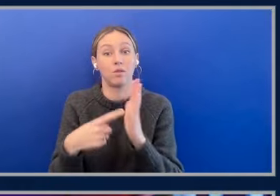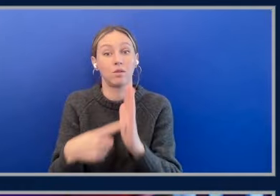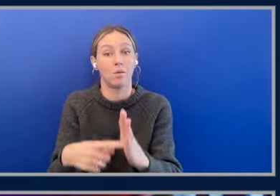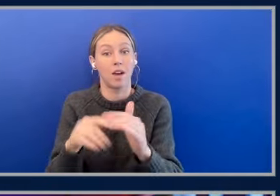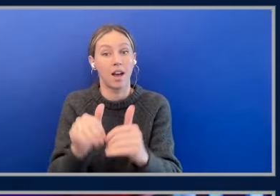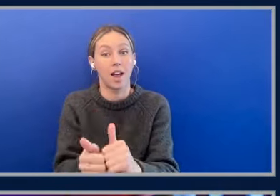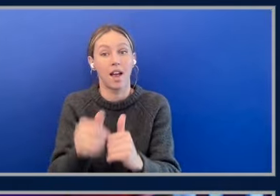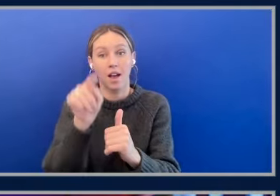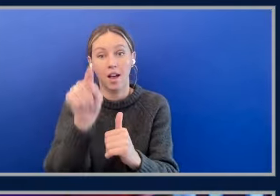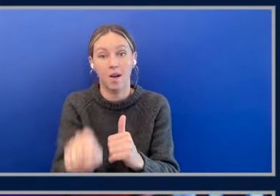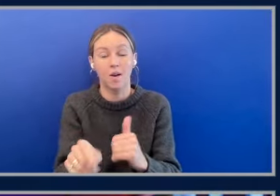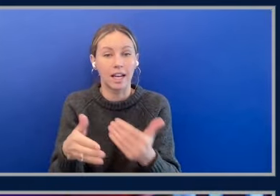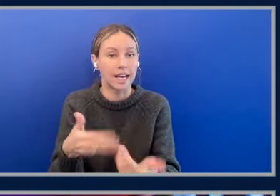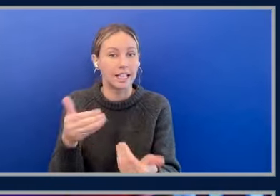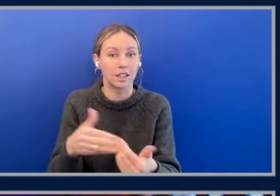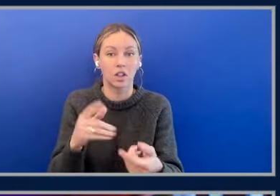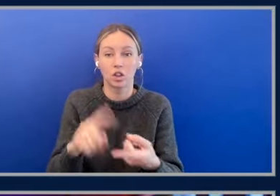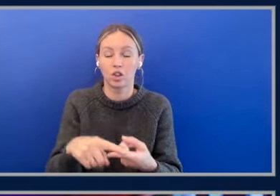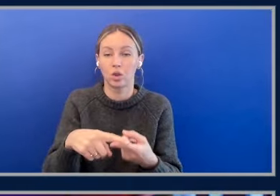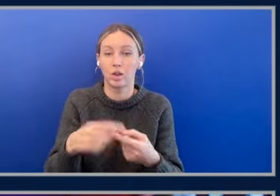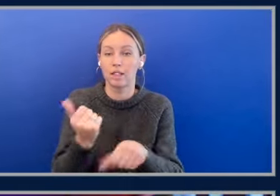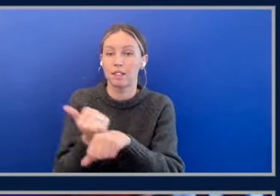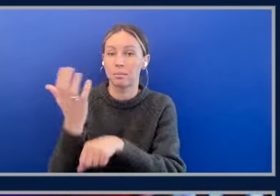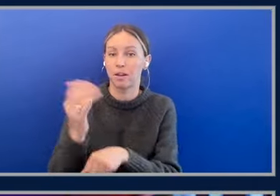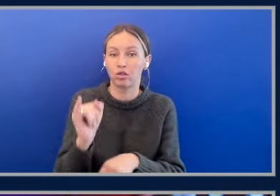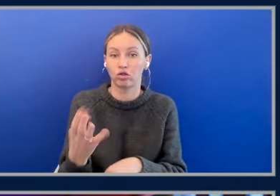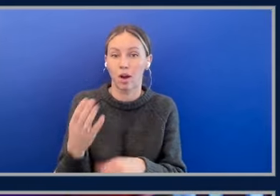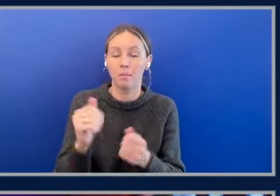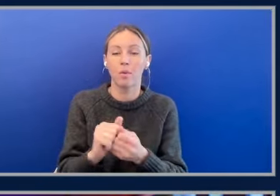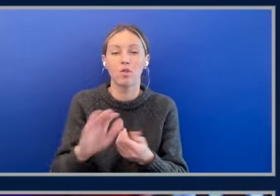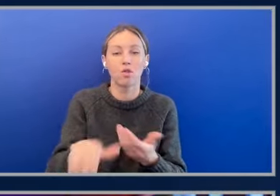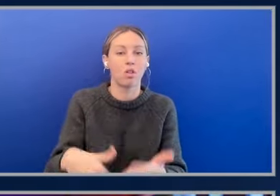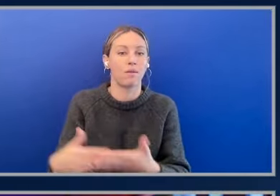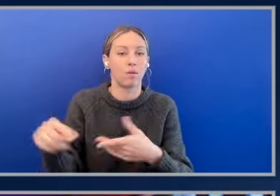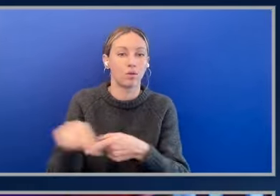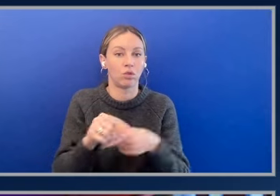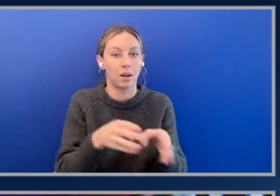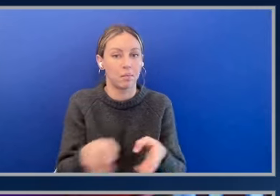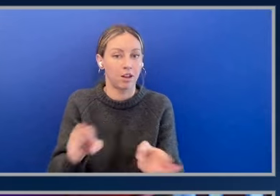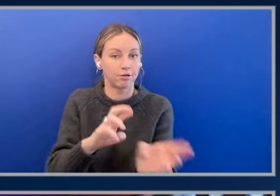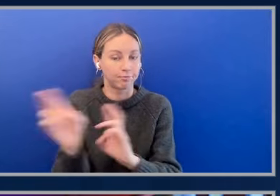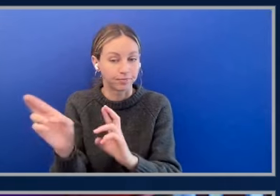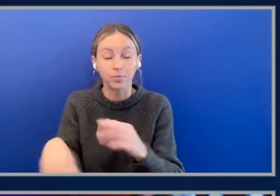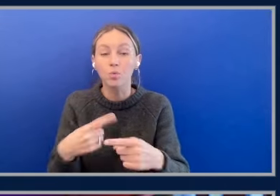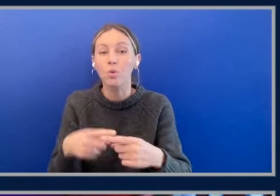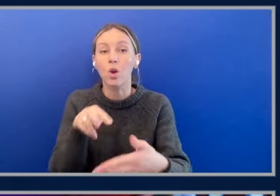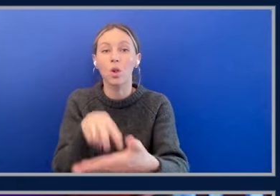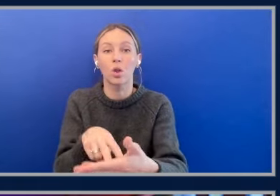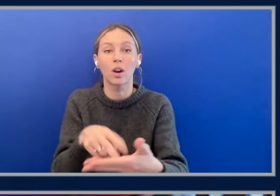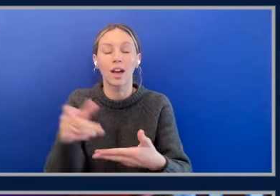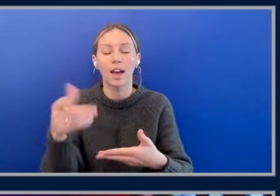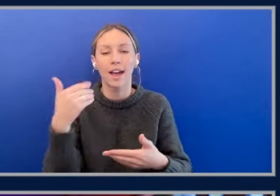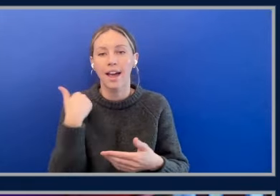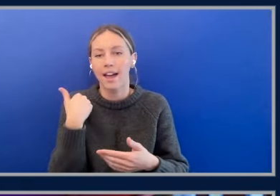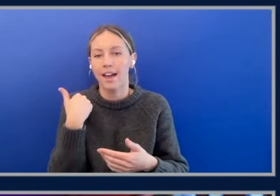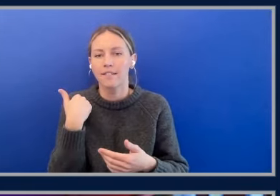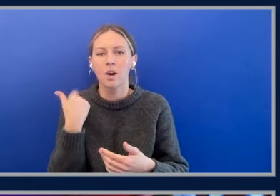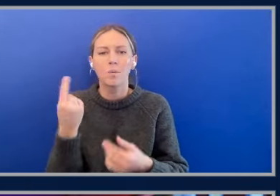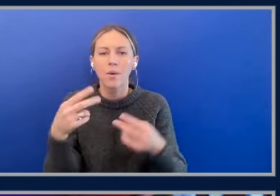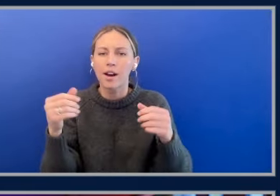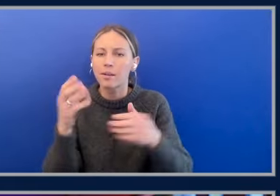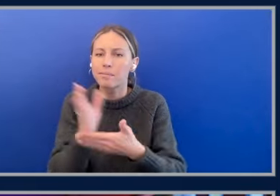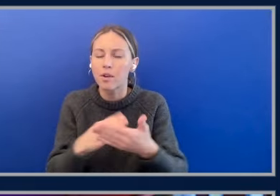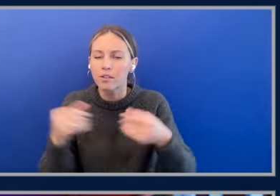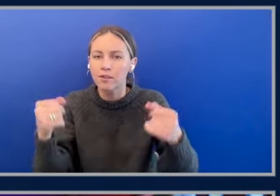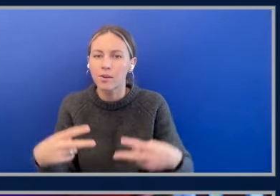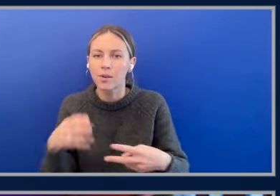is to submit a job with a training plan. So if you look at the where it is, there's a piece of code that runs